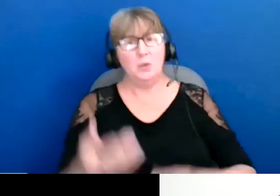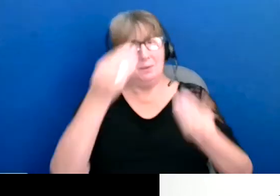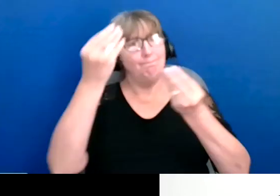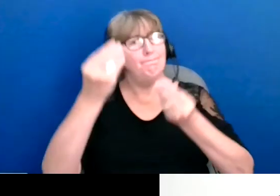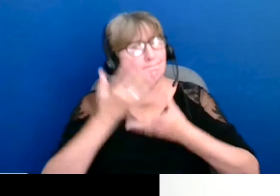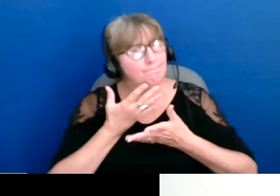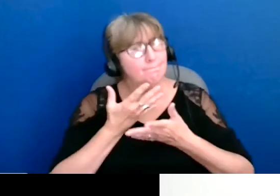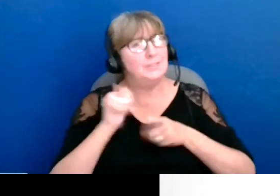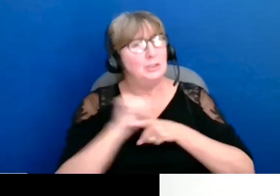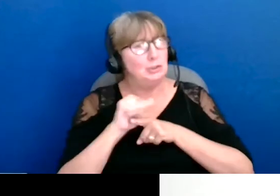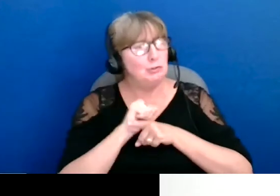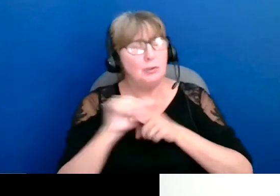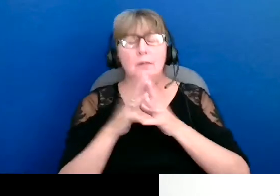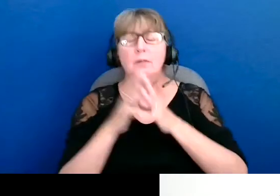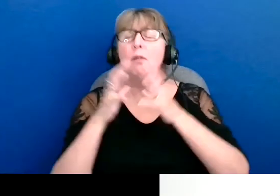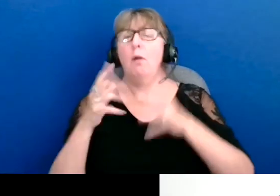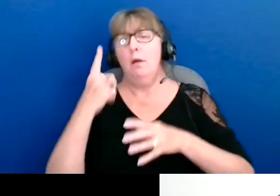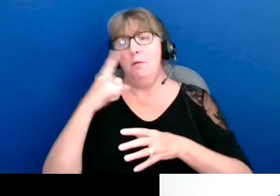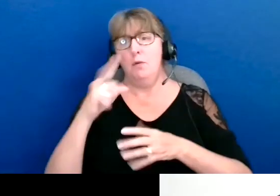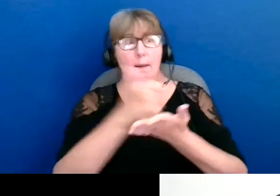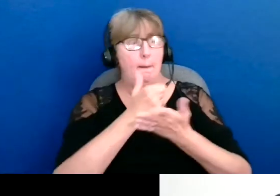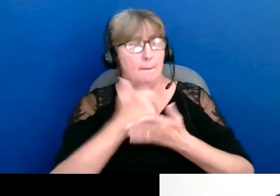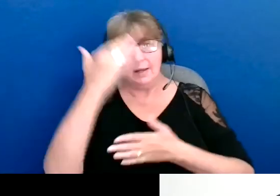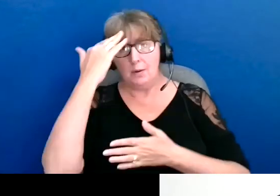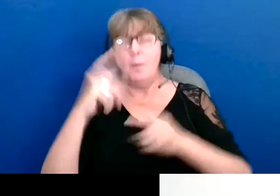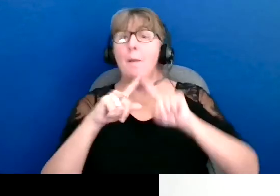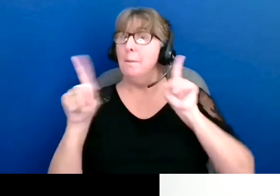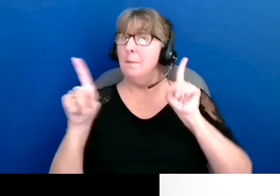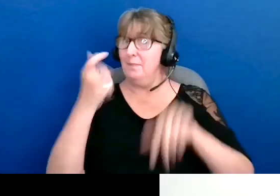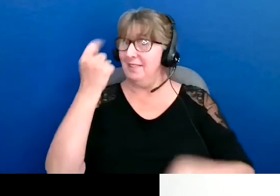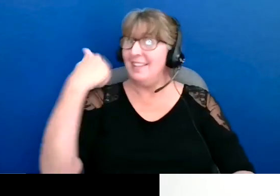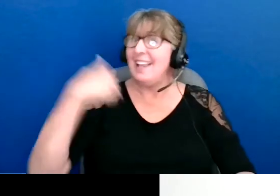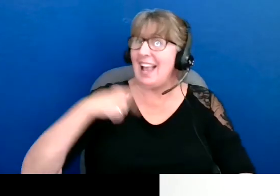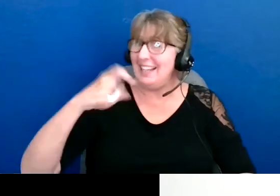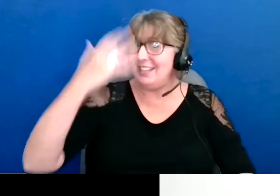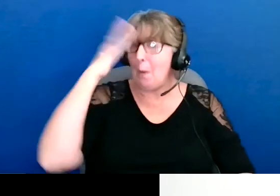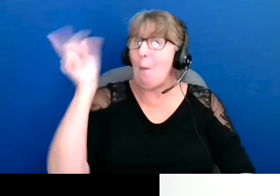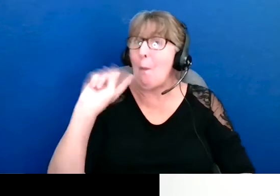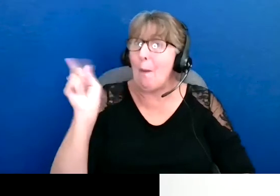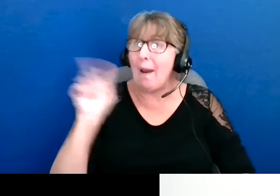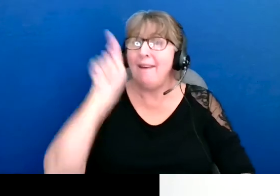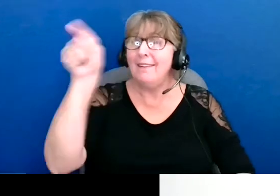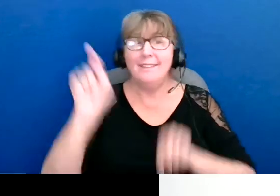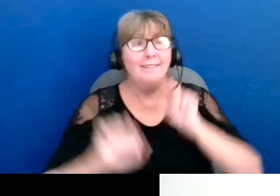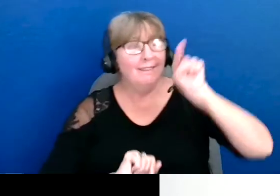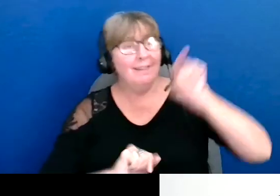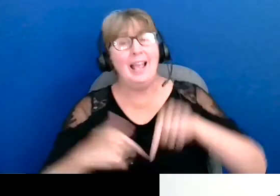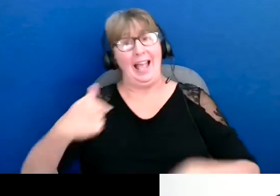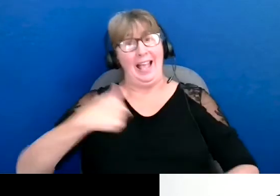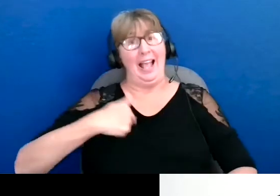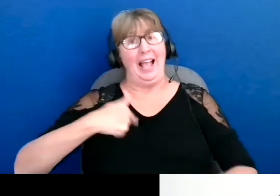information. But I need to know where I'm going. I'm the one who gets us from point A to